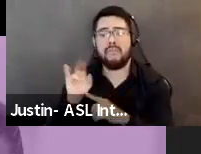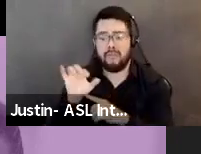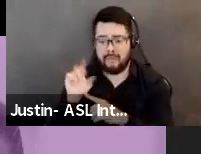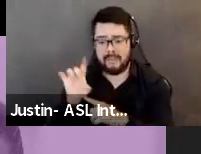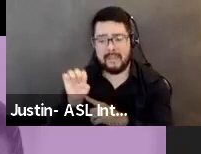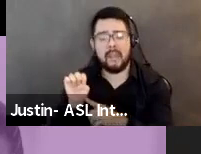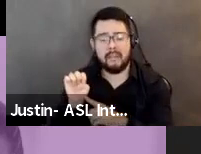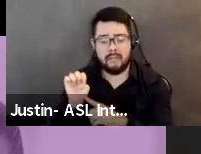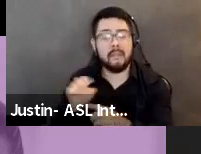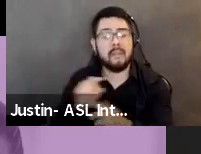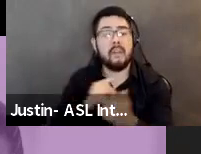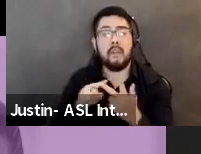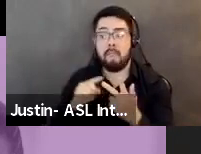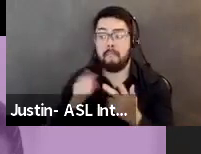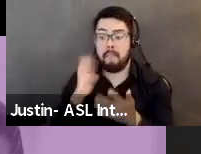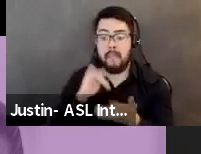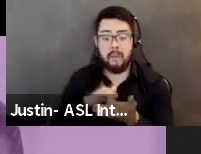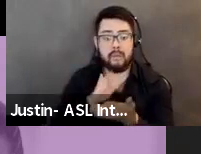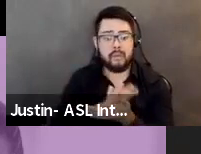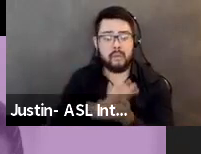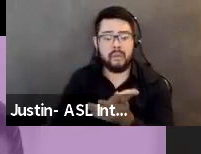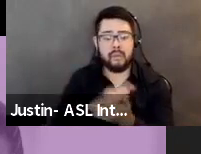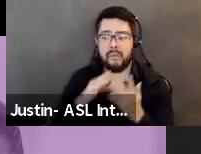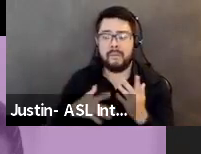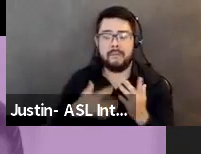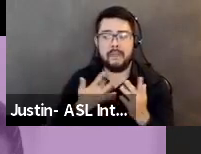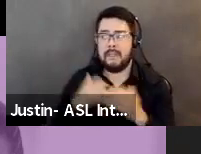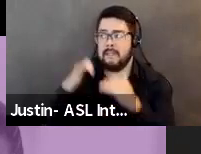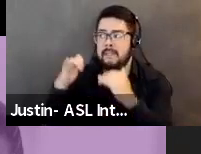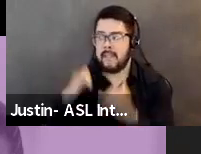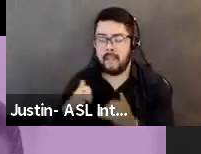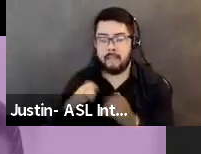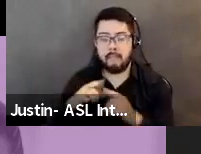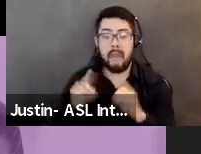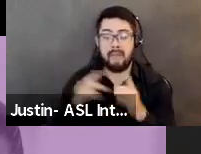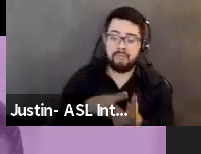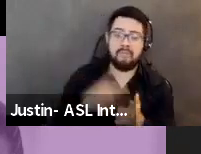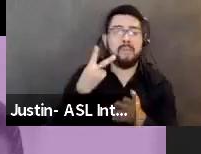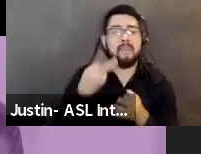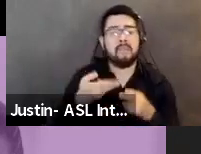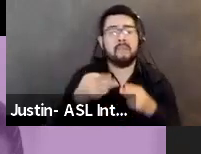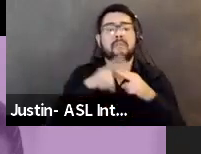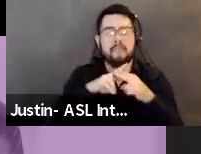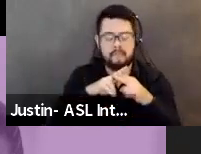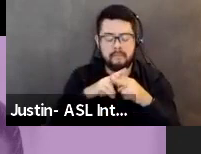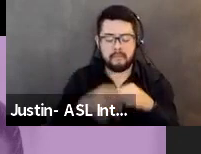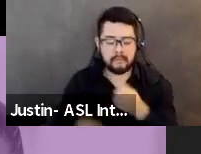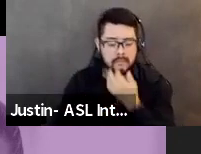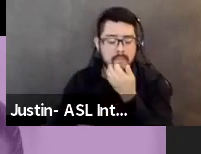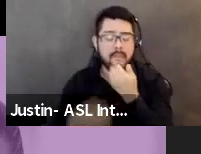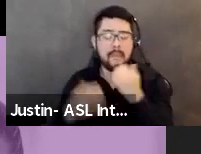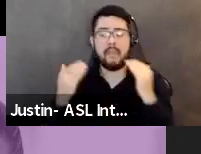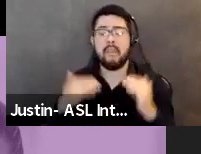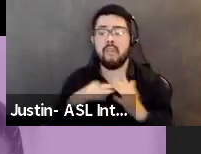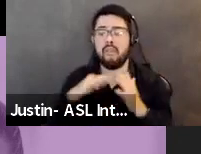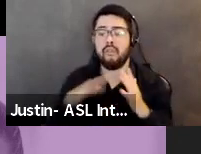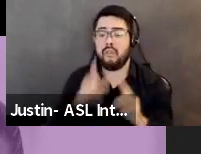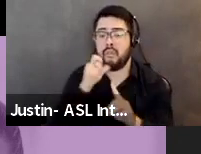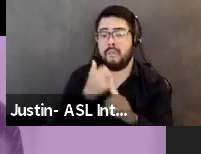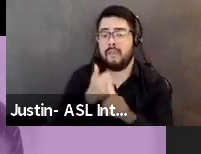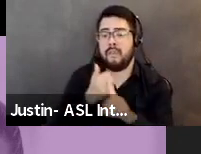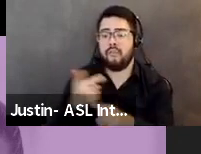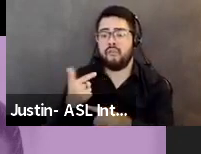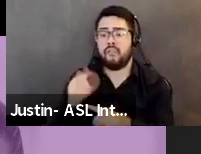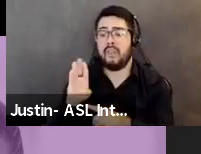that our middle school students are feeling the same at twice the rate of our high school students and if we think about our students who are glbt